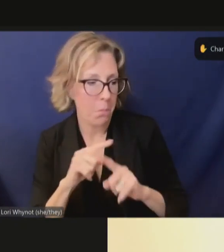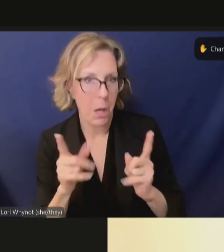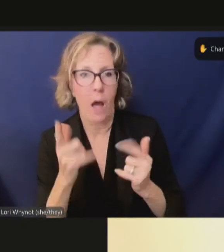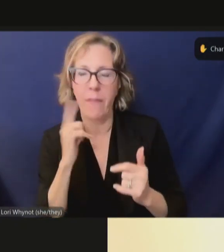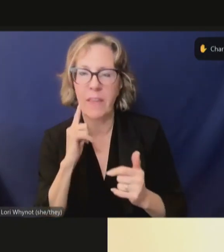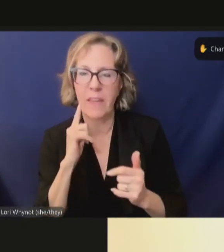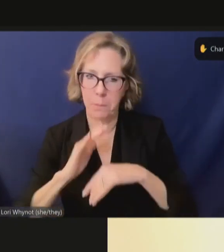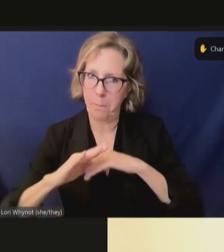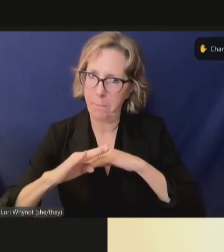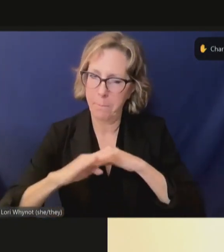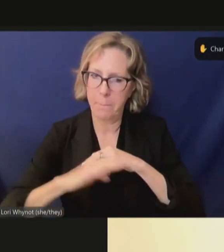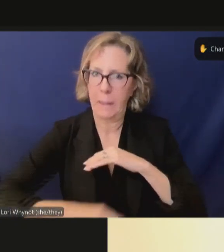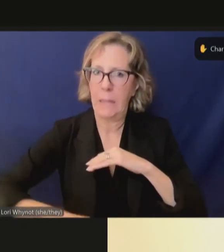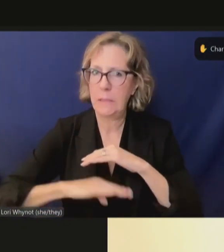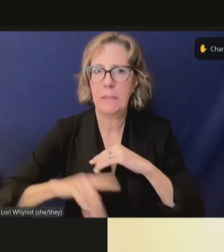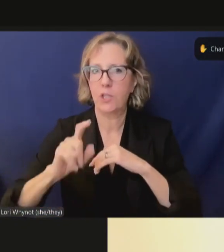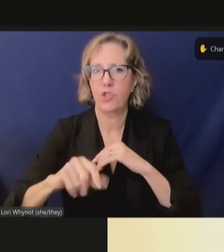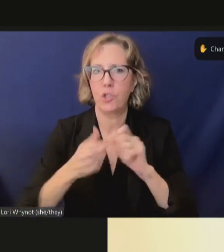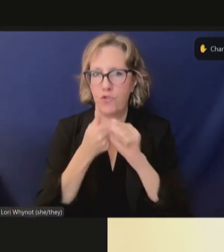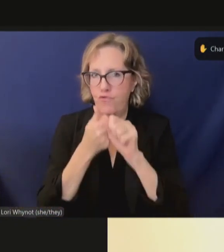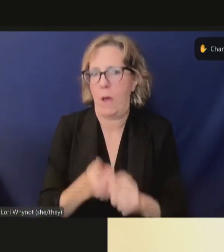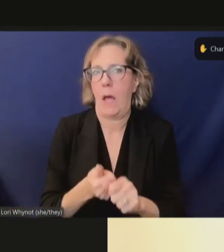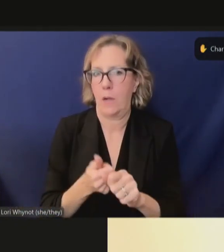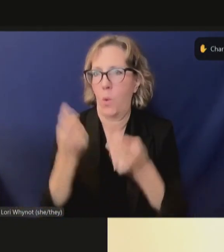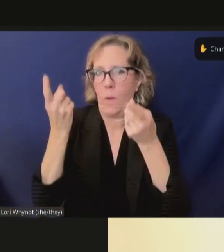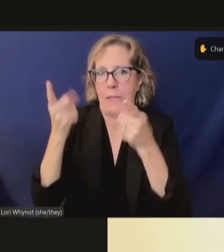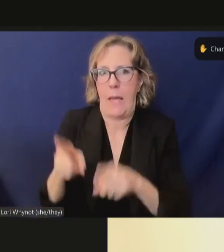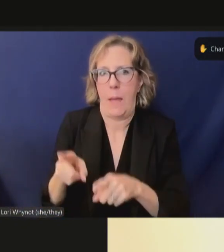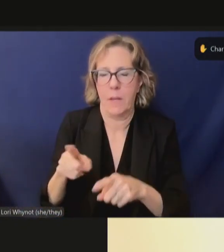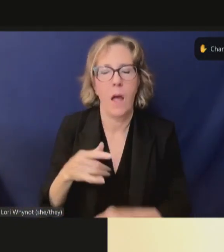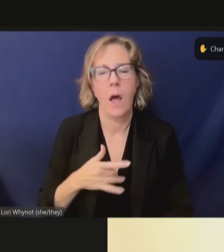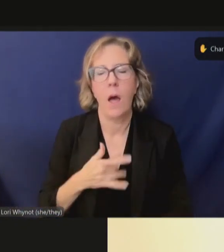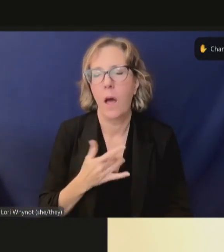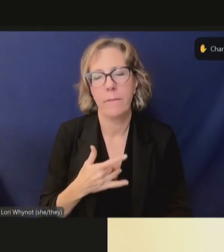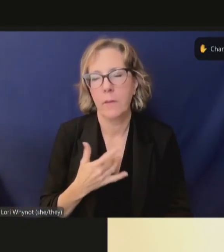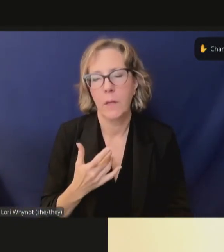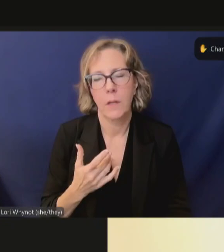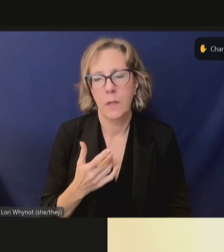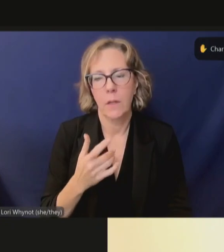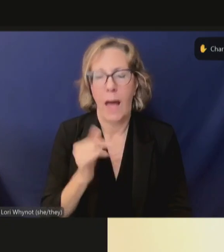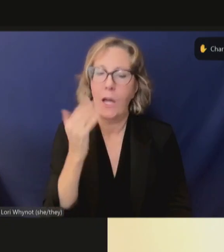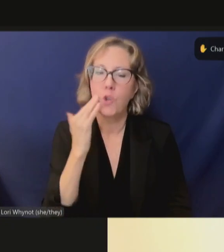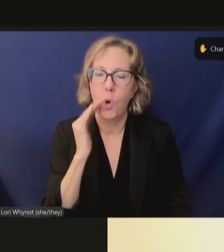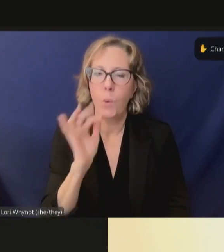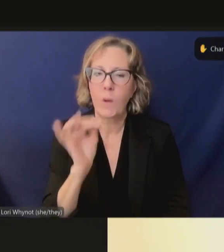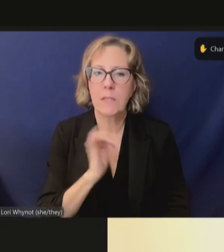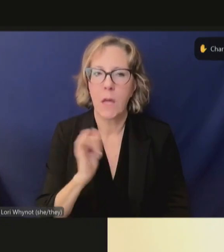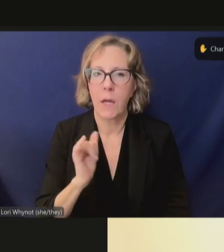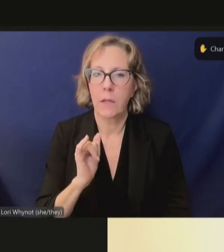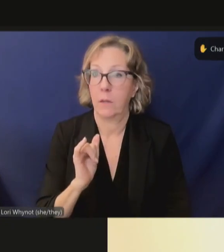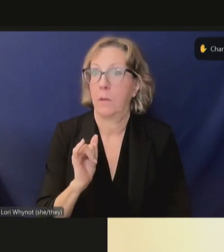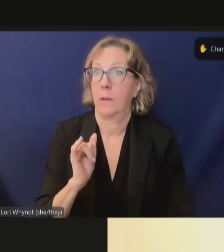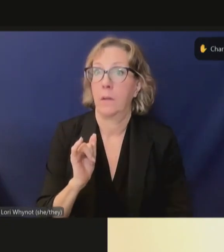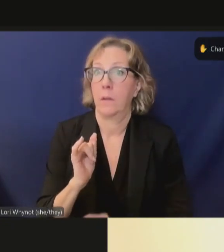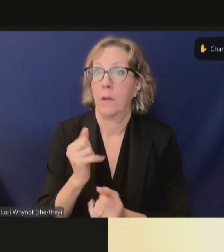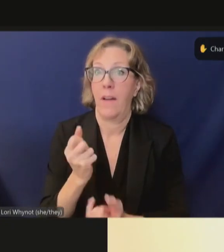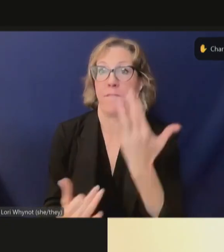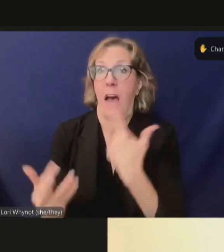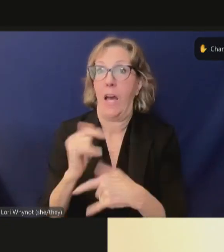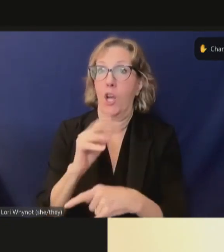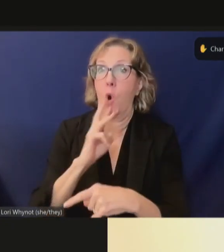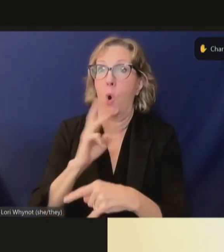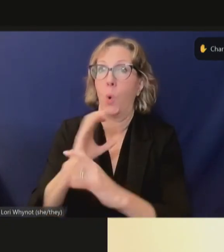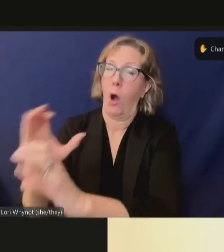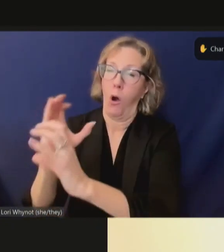as well as we can. I understand it's like drinking from a fire hose, what's happening there that's affecting people with